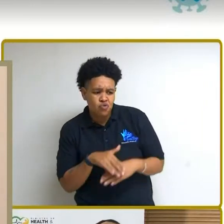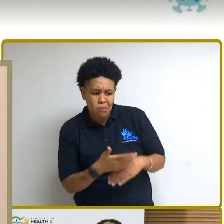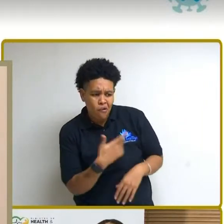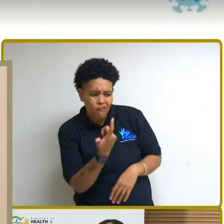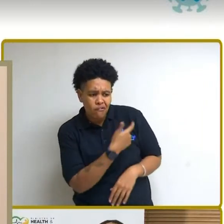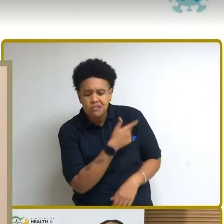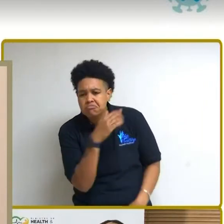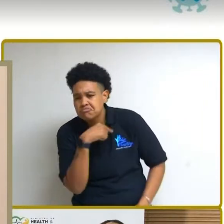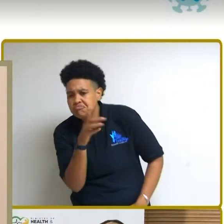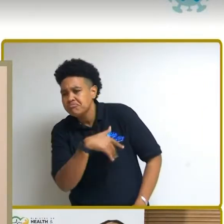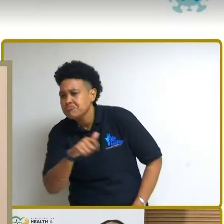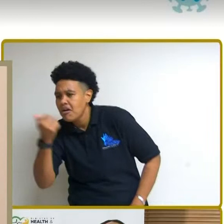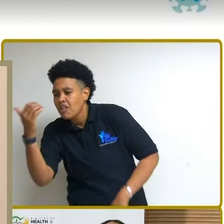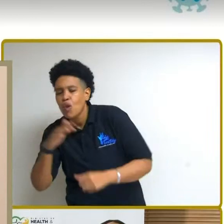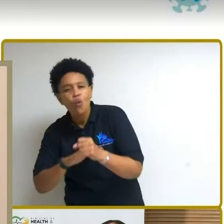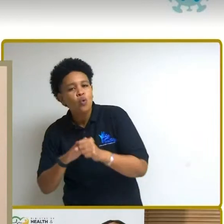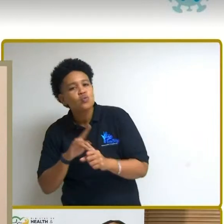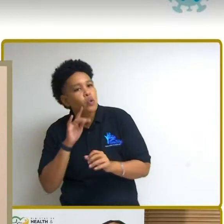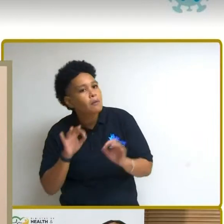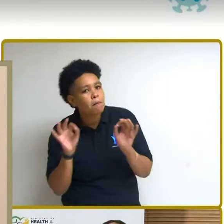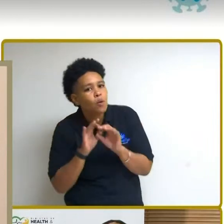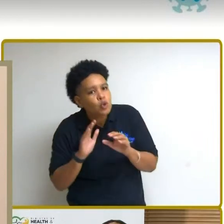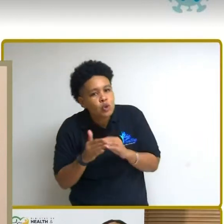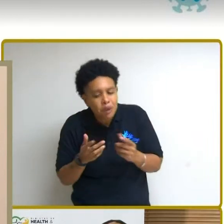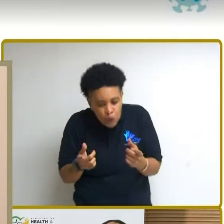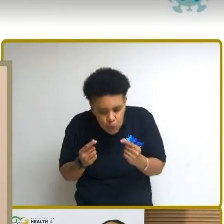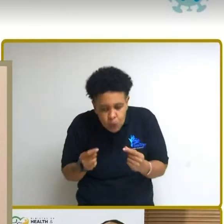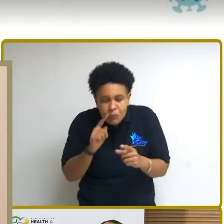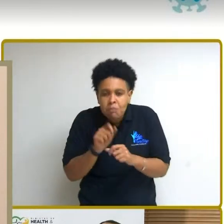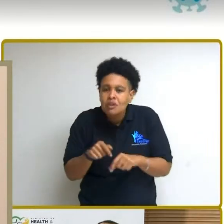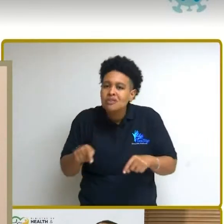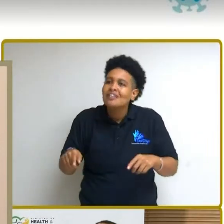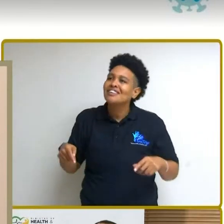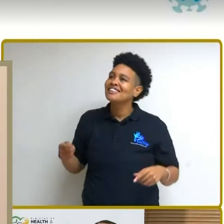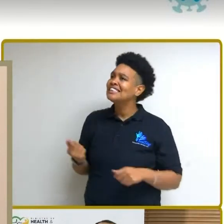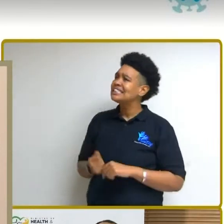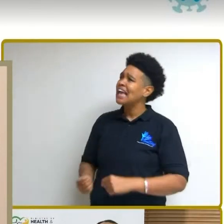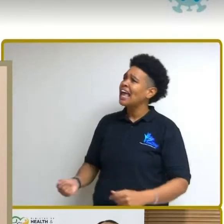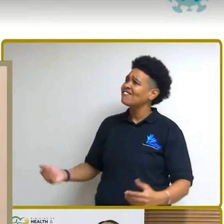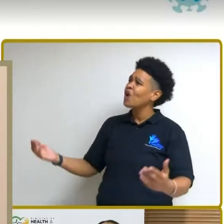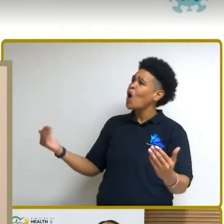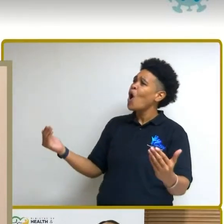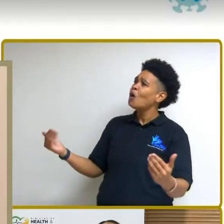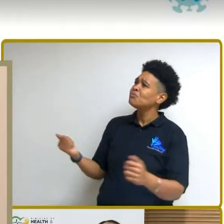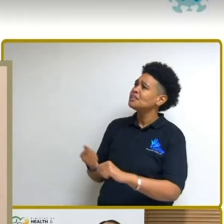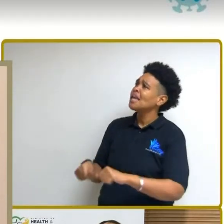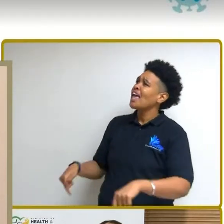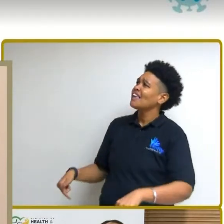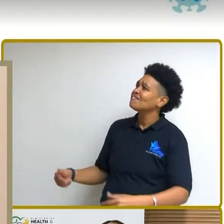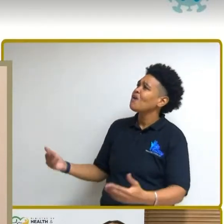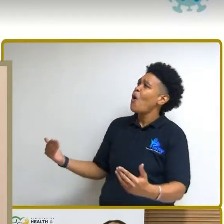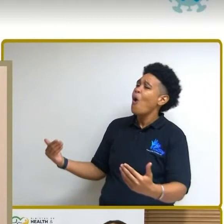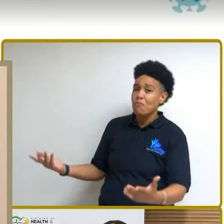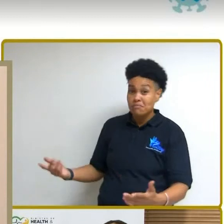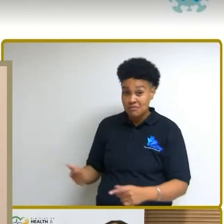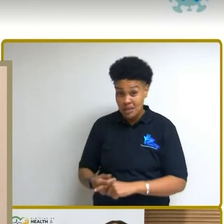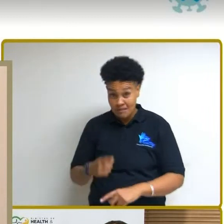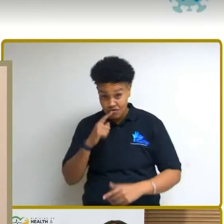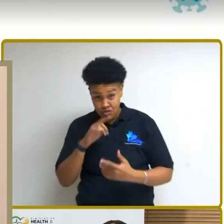for us to position ourselves as also being a safe destination, starting with those who will treat with them when they arrive, which is